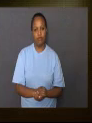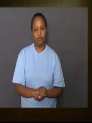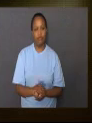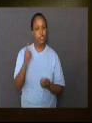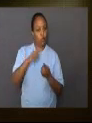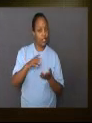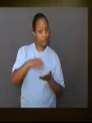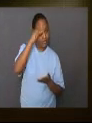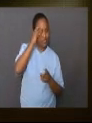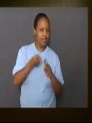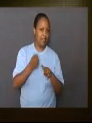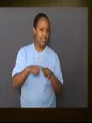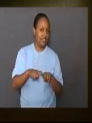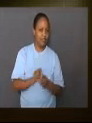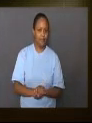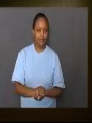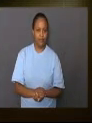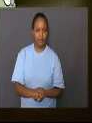Let's get back to our lesson.